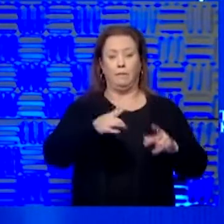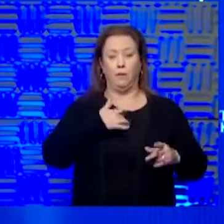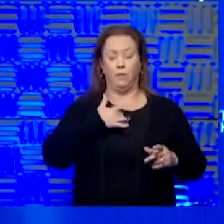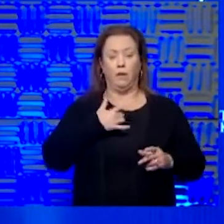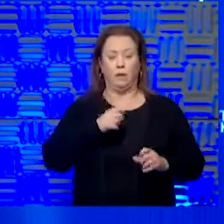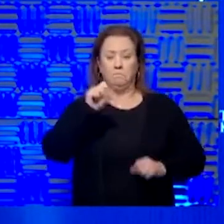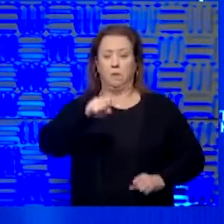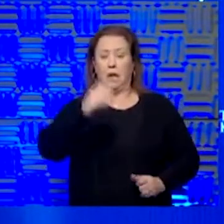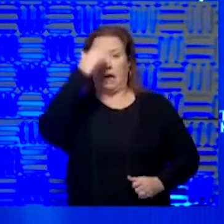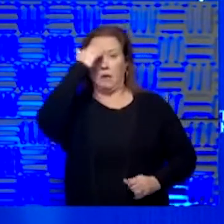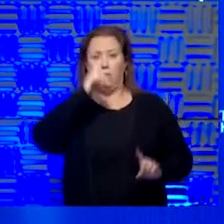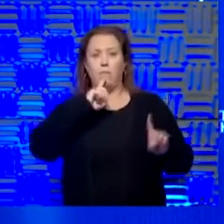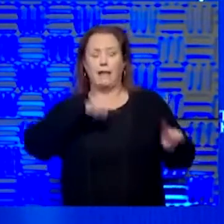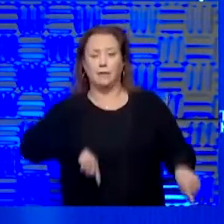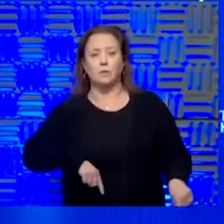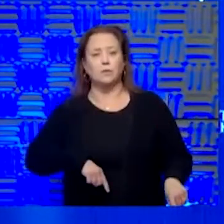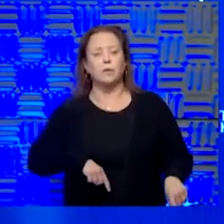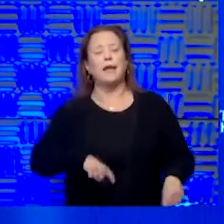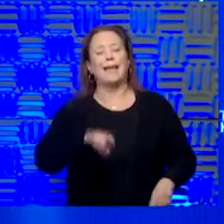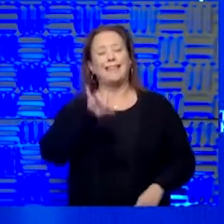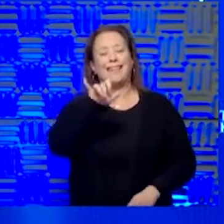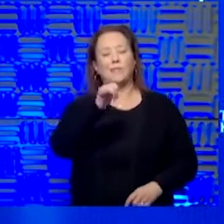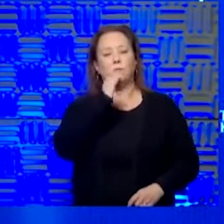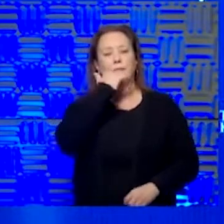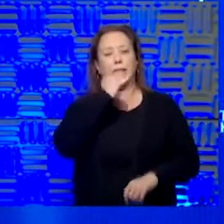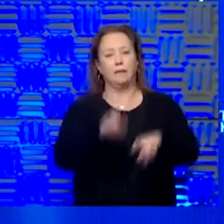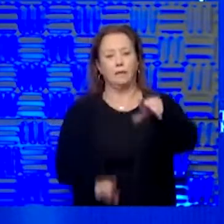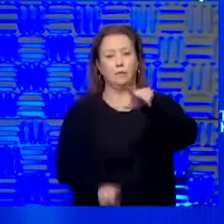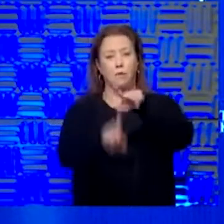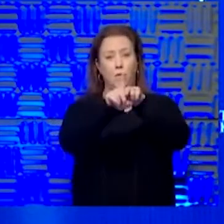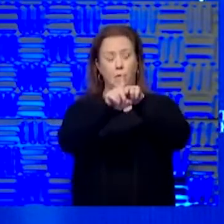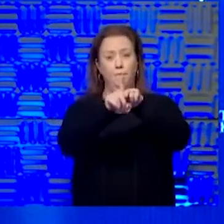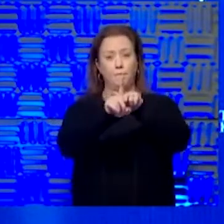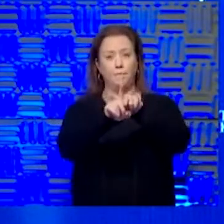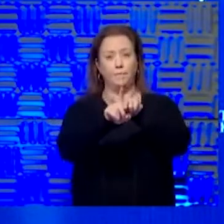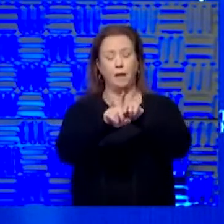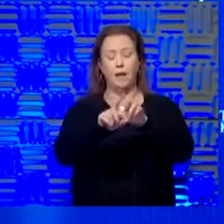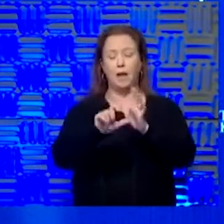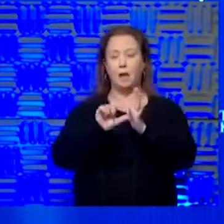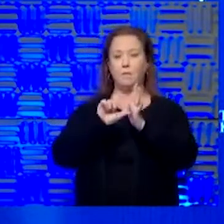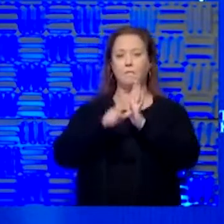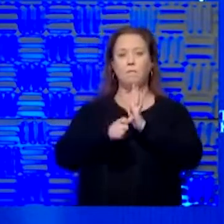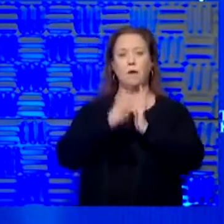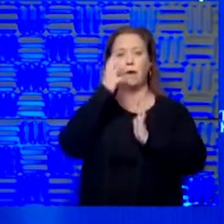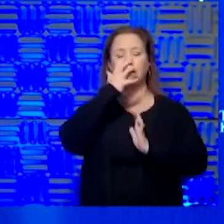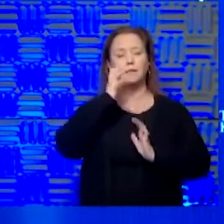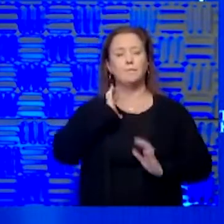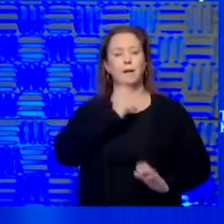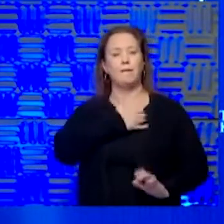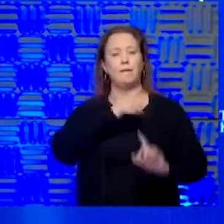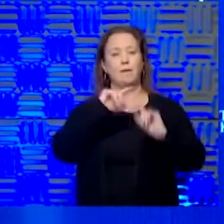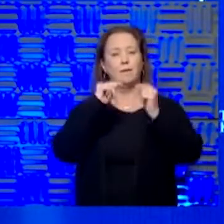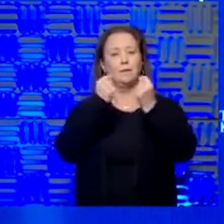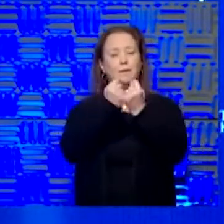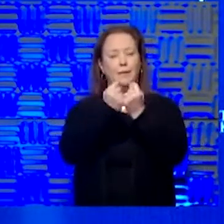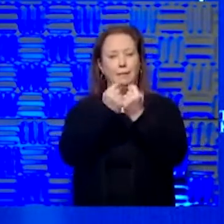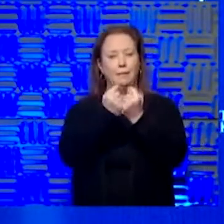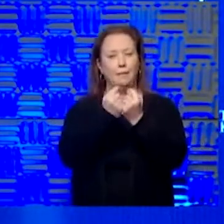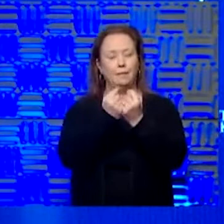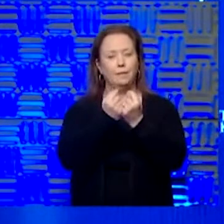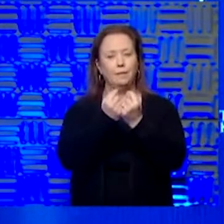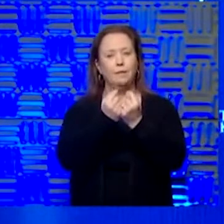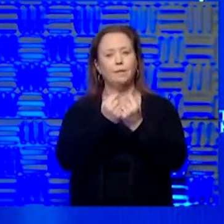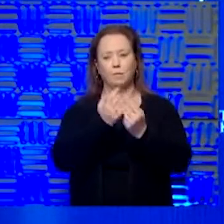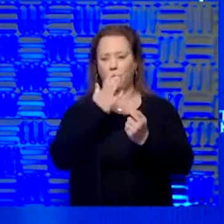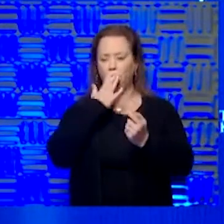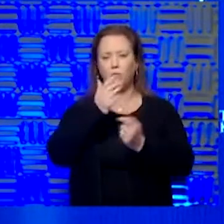don't, that's when you make mistakes, and that's when you hurt people. What I'm impressed by, and by our team, is that, I think we've